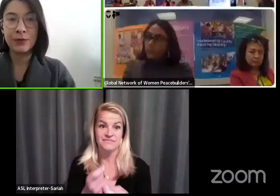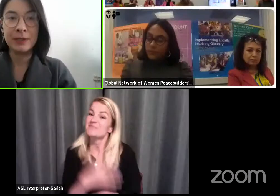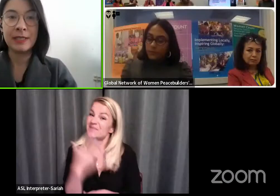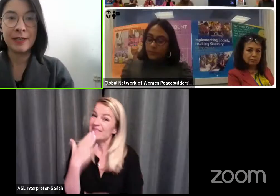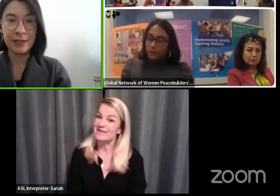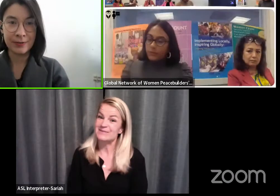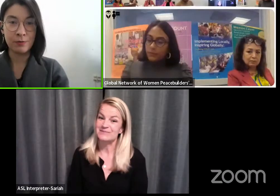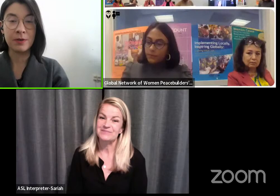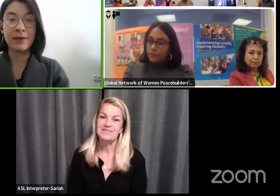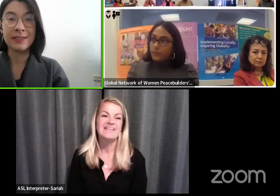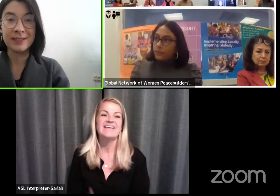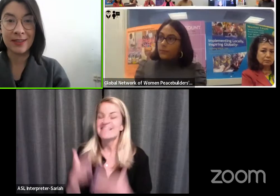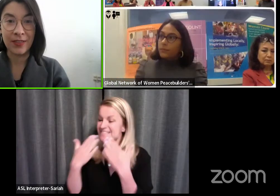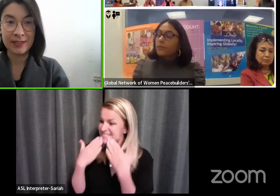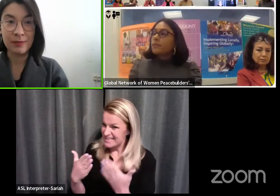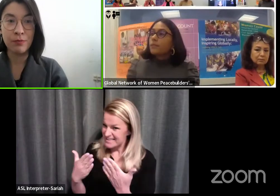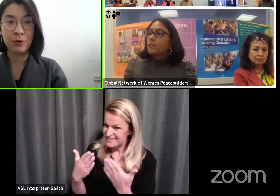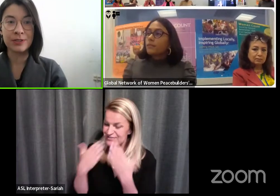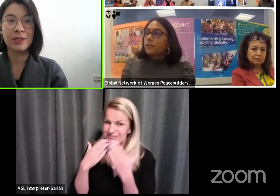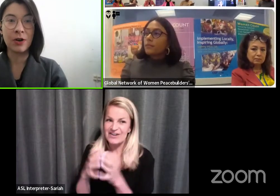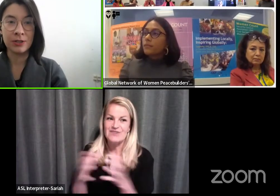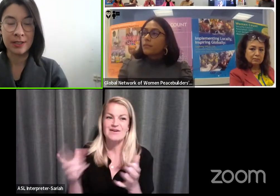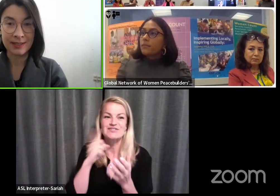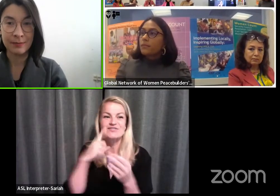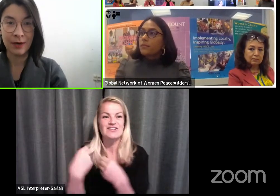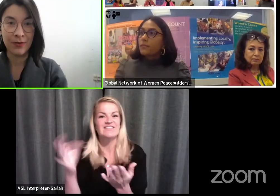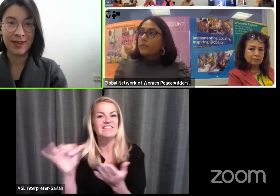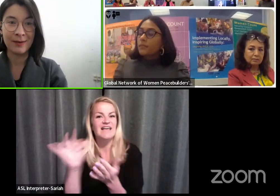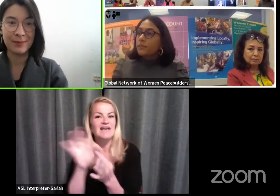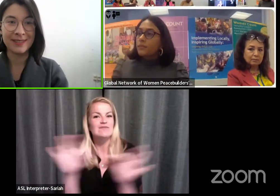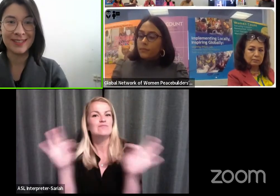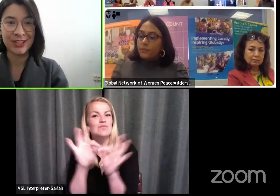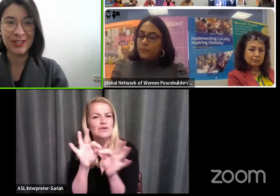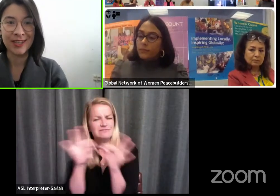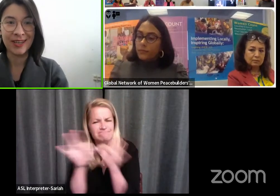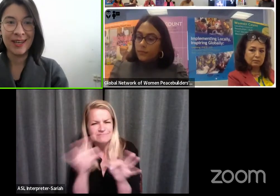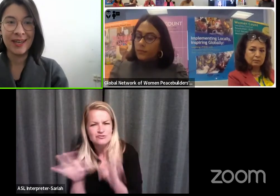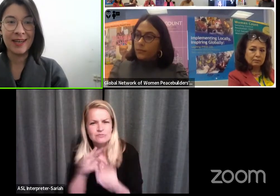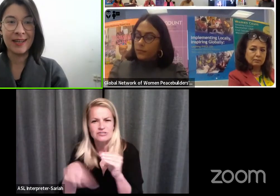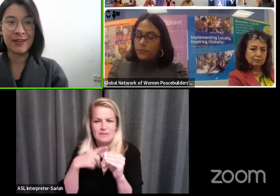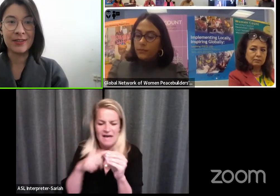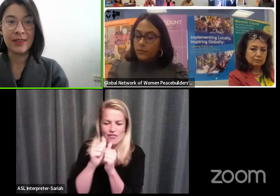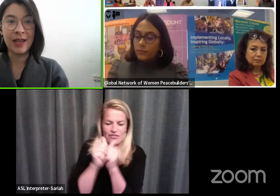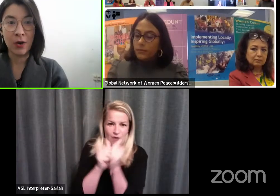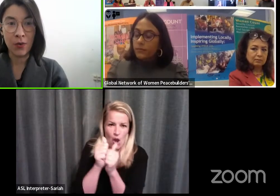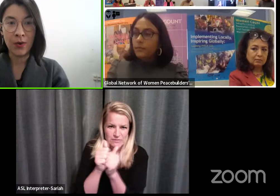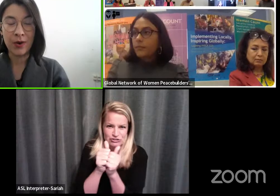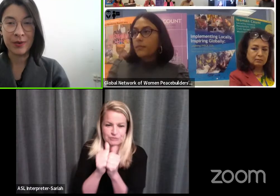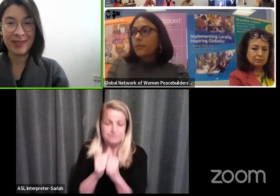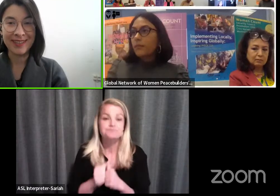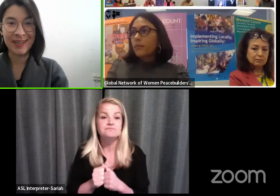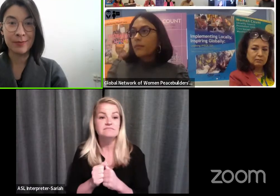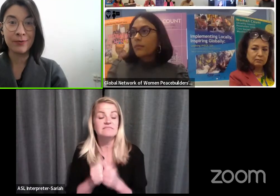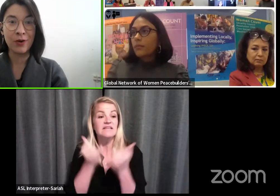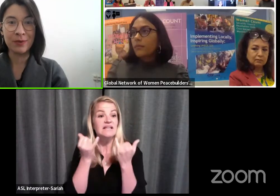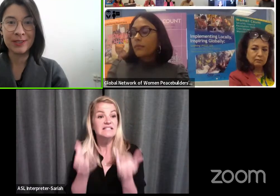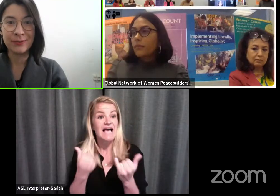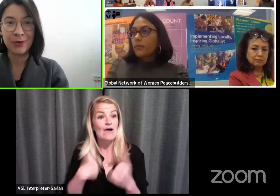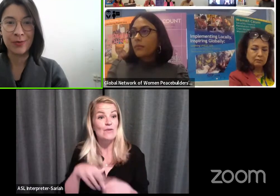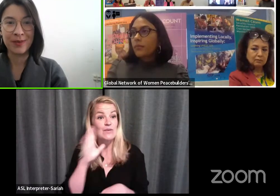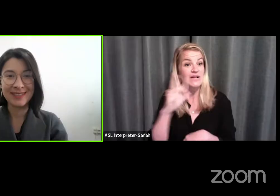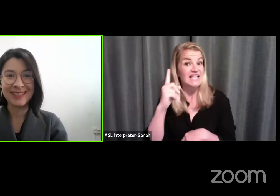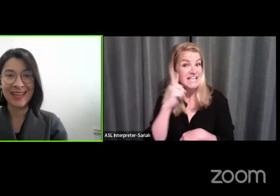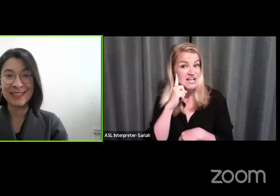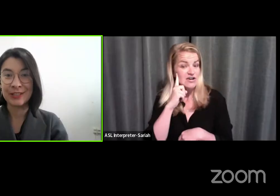Thank you, Ms. Ayer, for providing this important context about the competition. And now we'll hear a